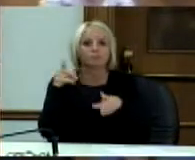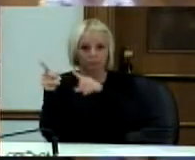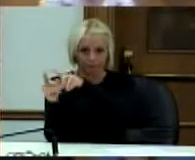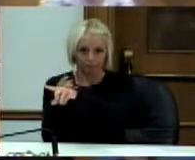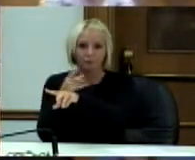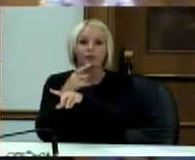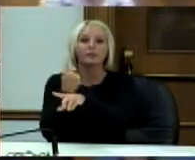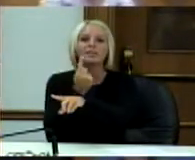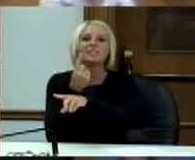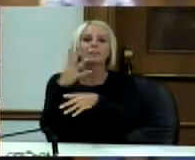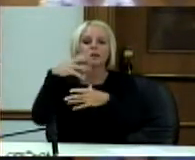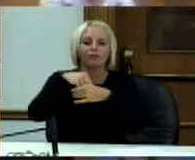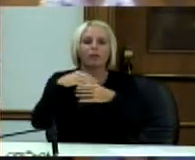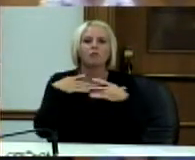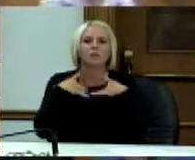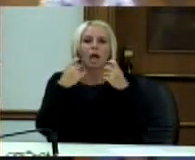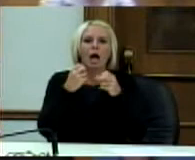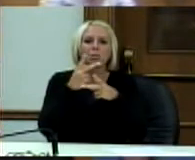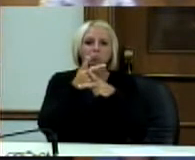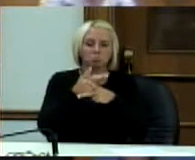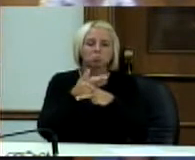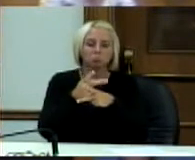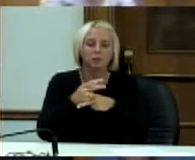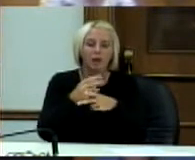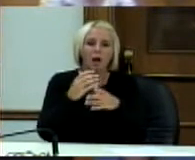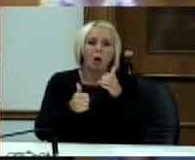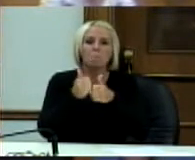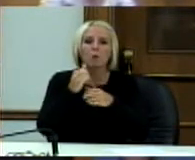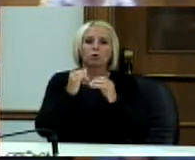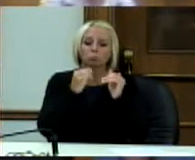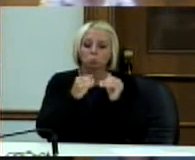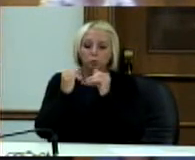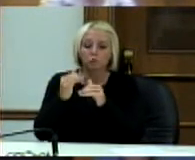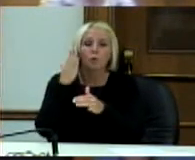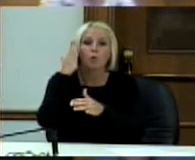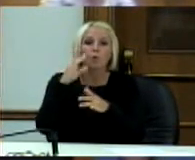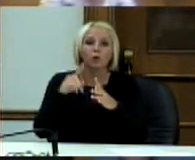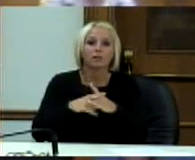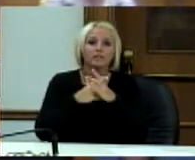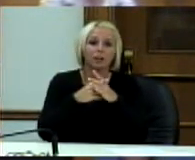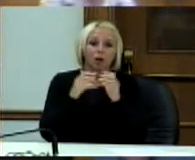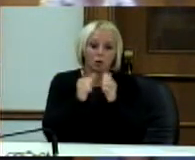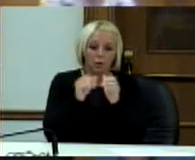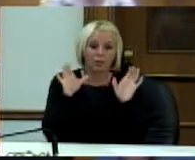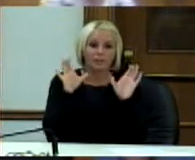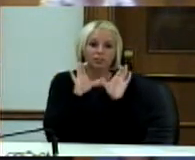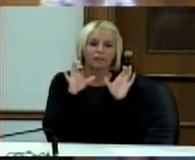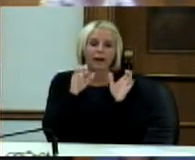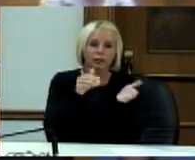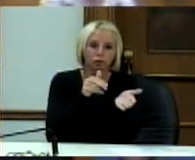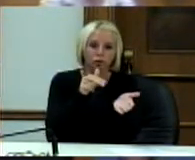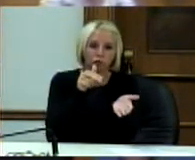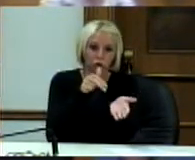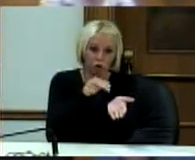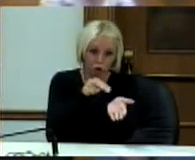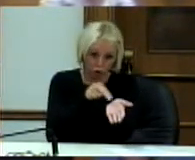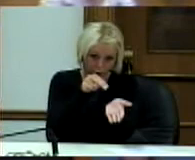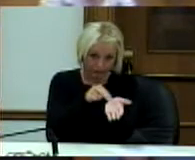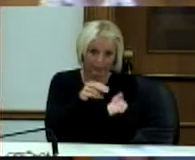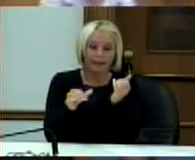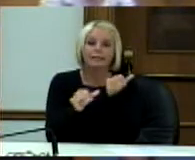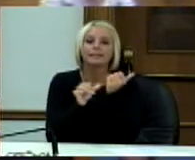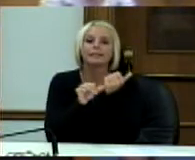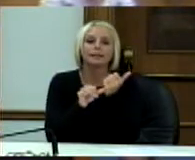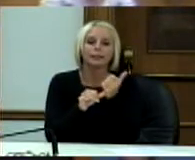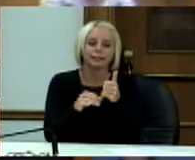always the easiest one to describe, the direct care route. Most of these individuals will start in certified nursing assistant. That's kind of the